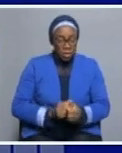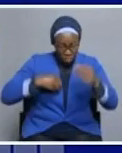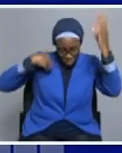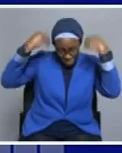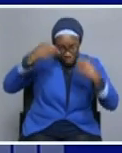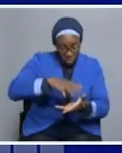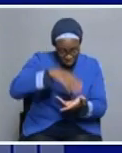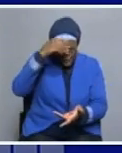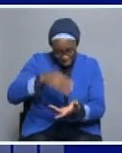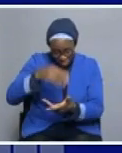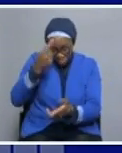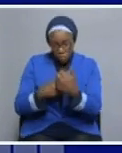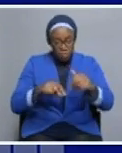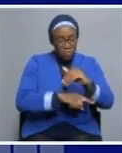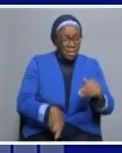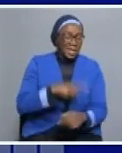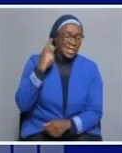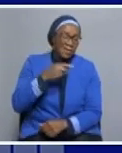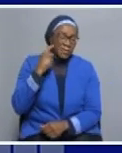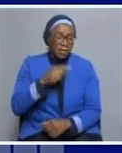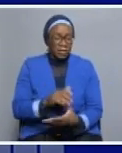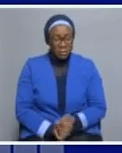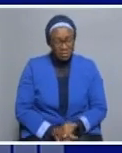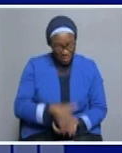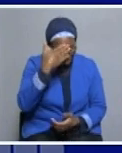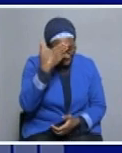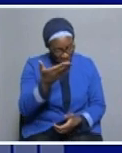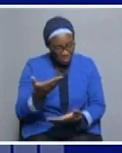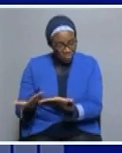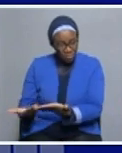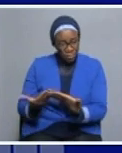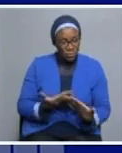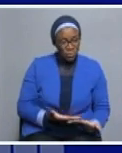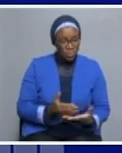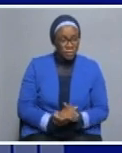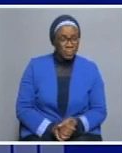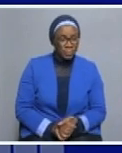Doctor. Good evening. Thank you so much for joining us.